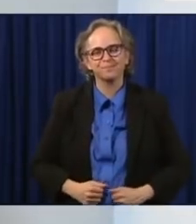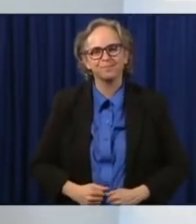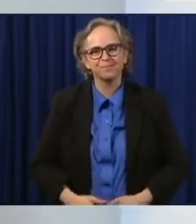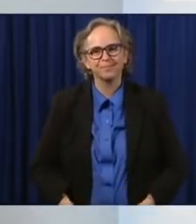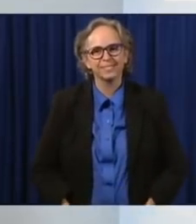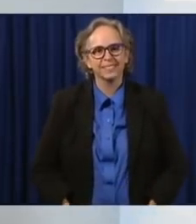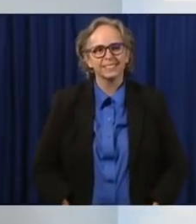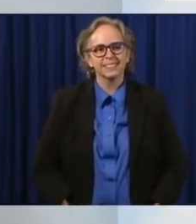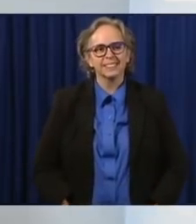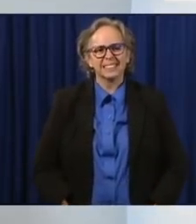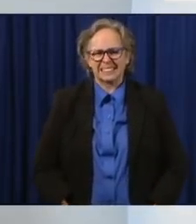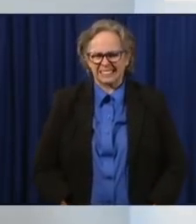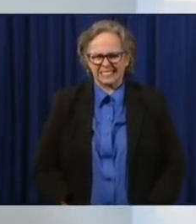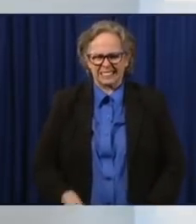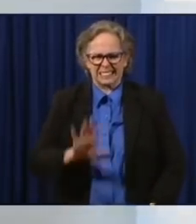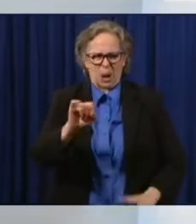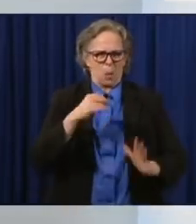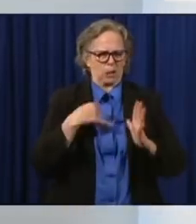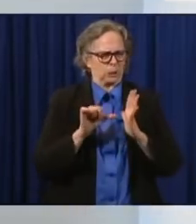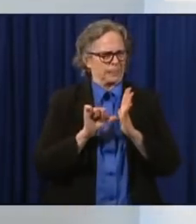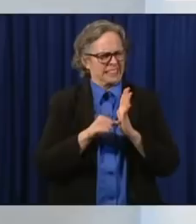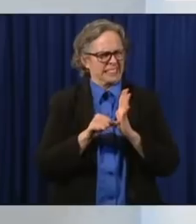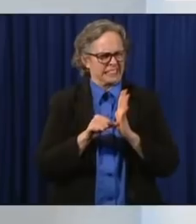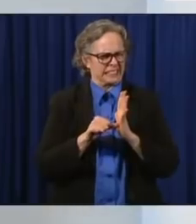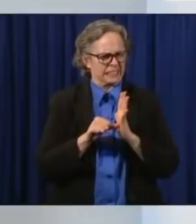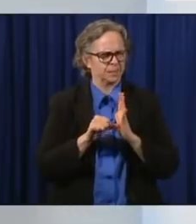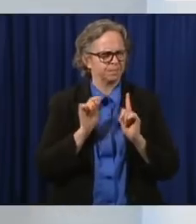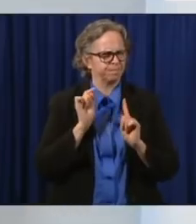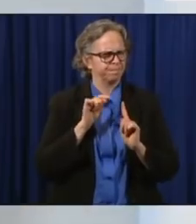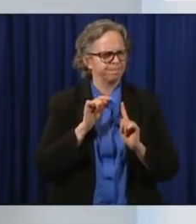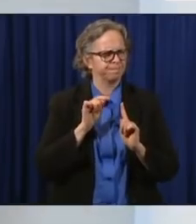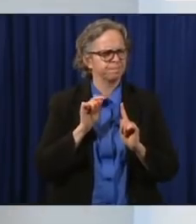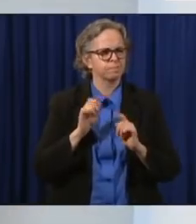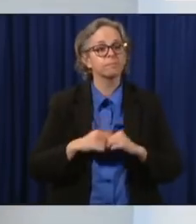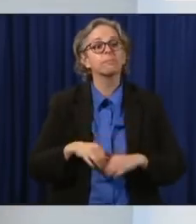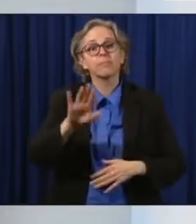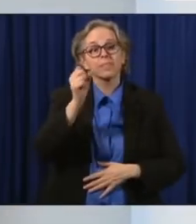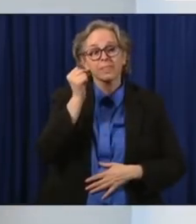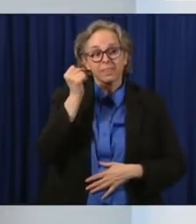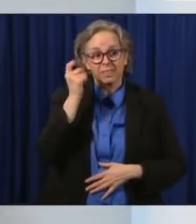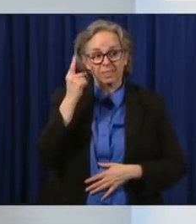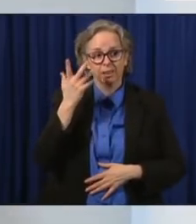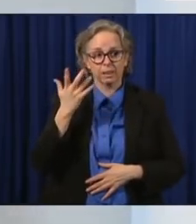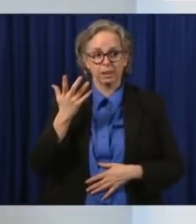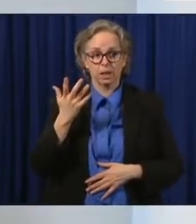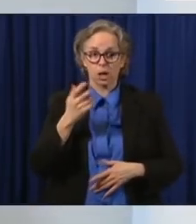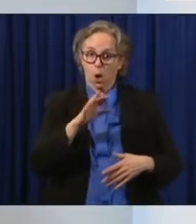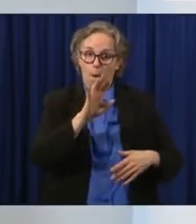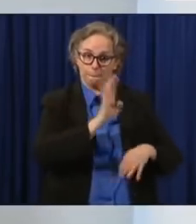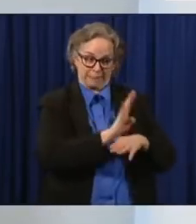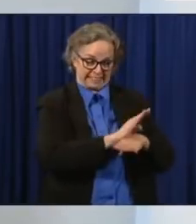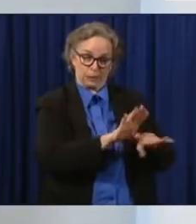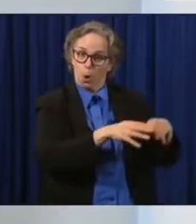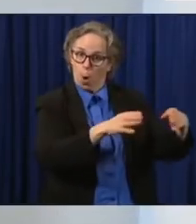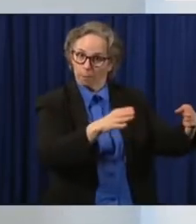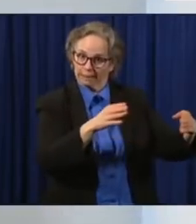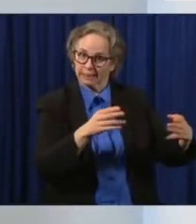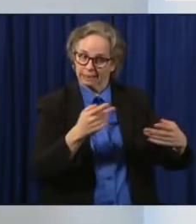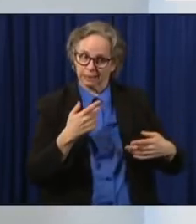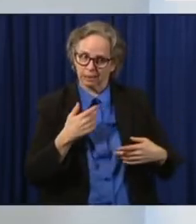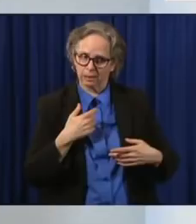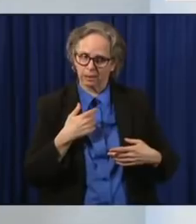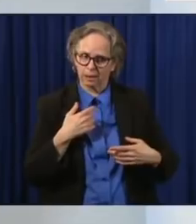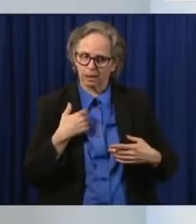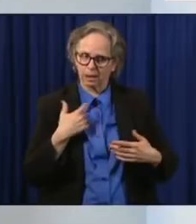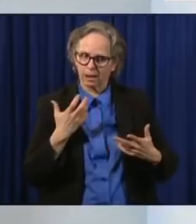that I want to emphasize as we are focused on the reopening, and then I'm going to do a little history lesson and some context. But